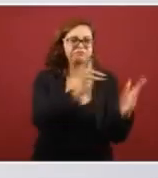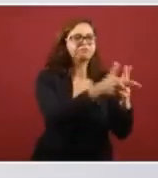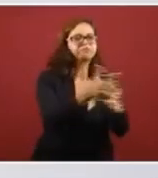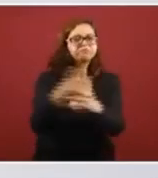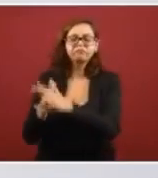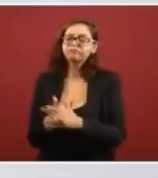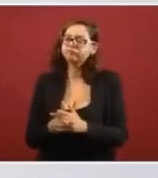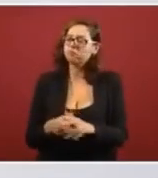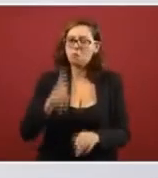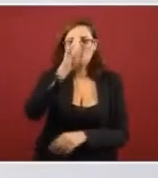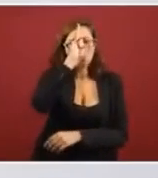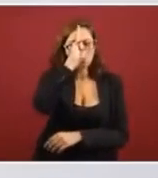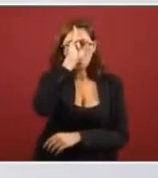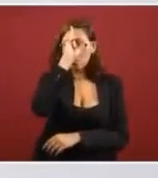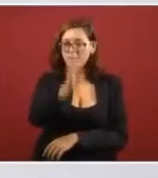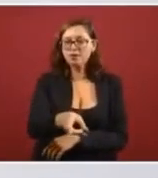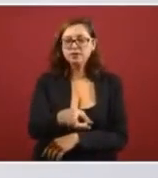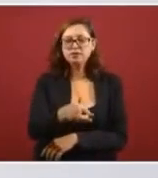massacres